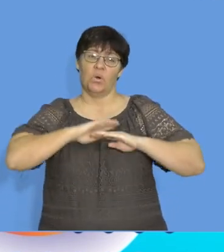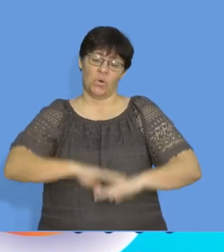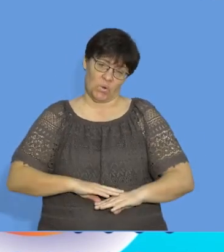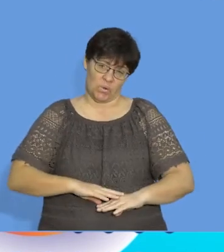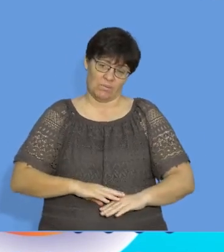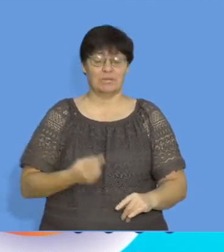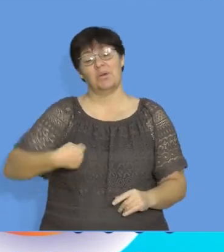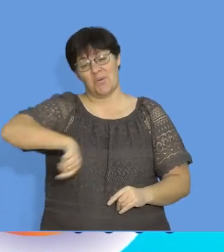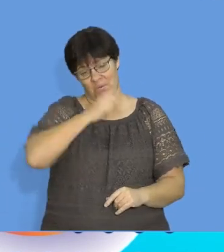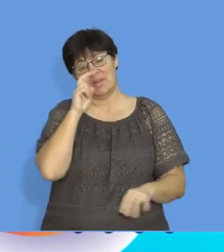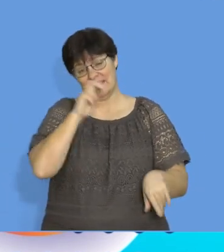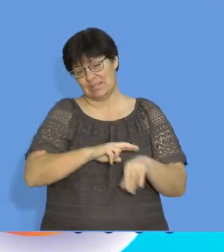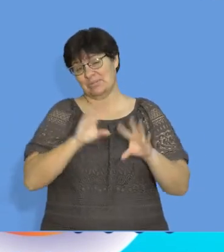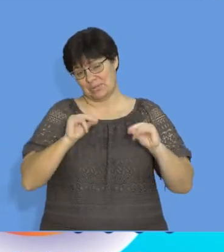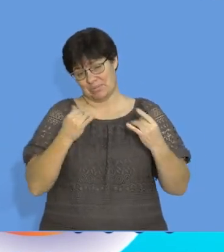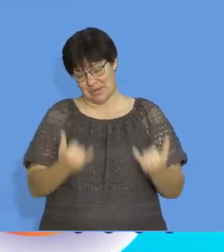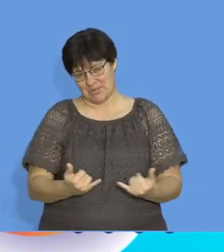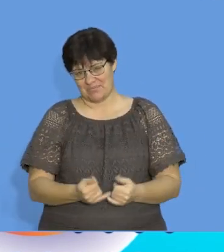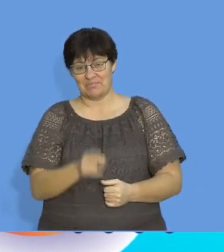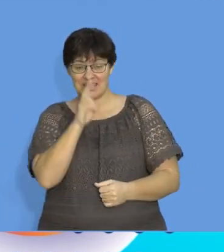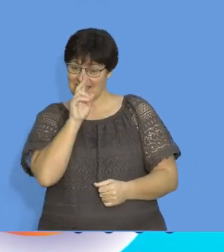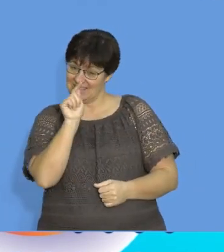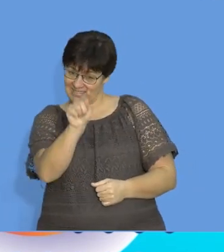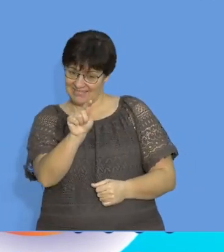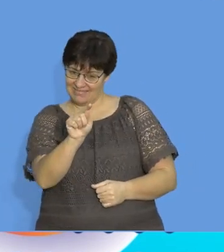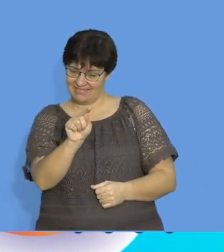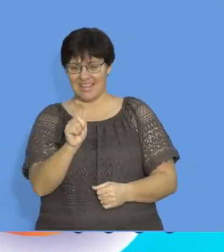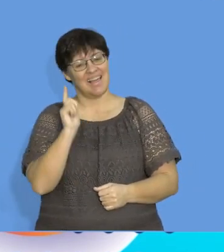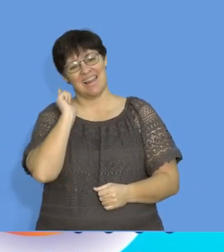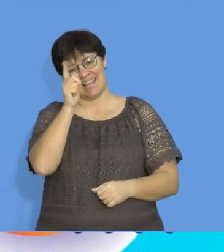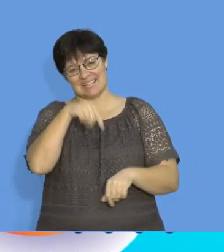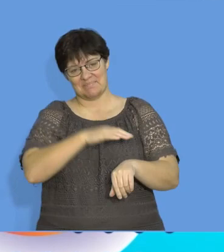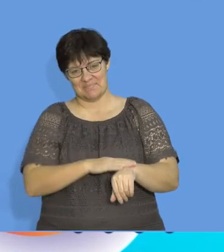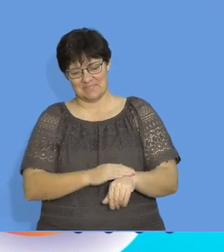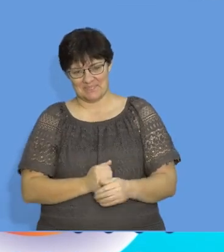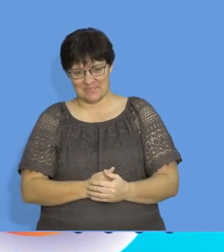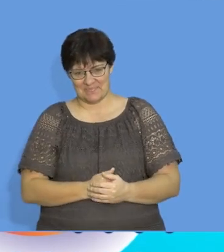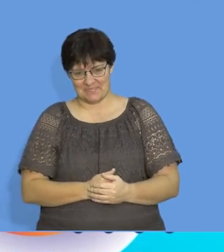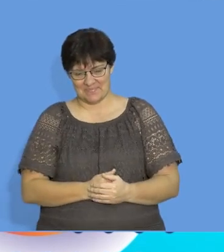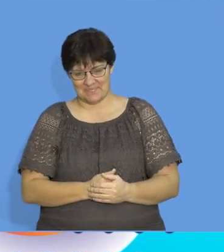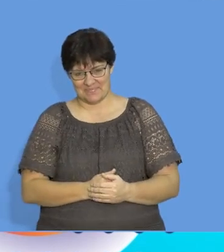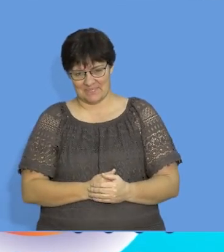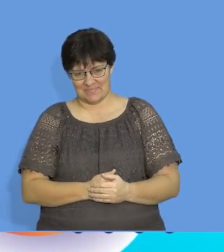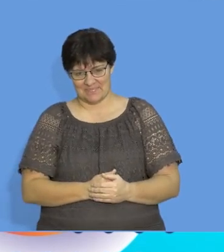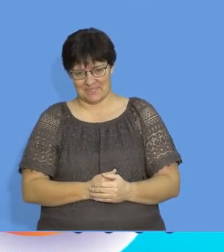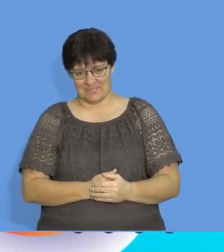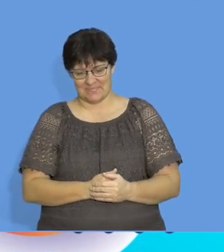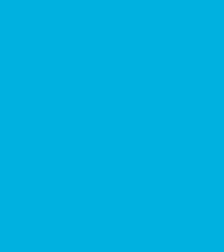But now we have to stop. So I'll see you again next time.